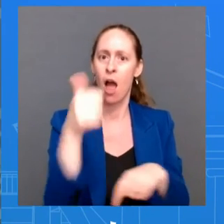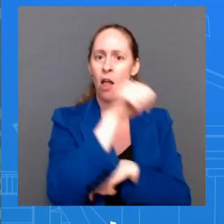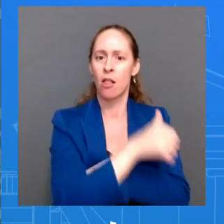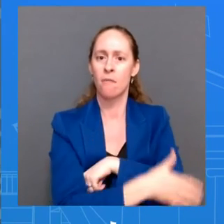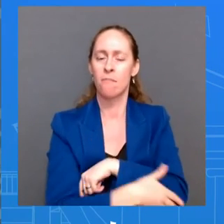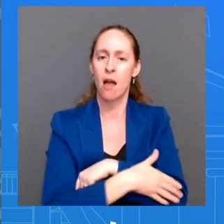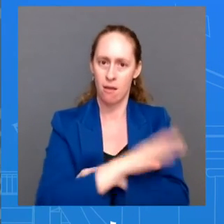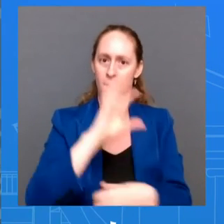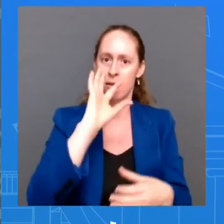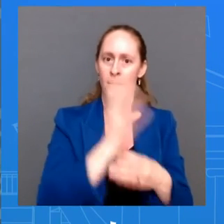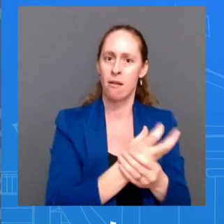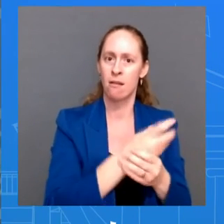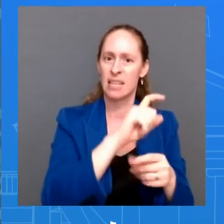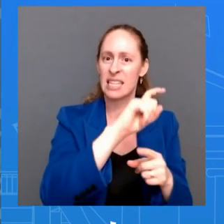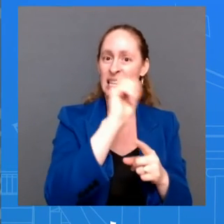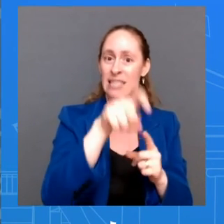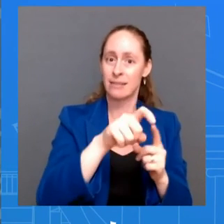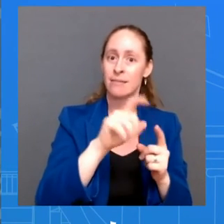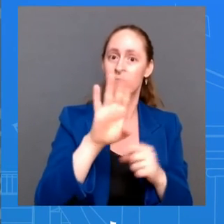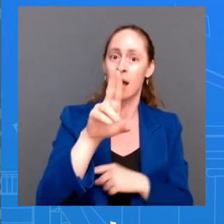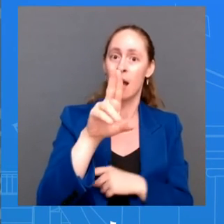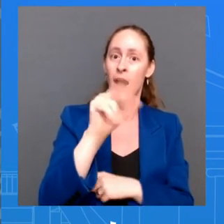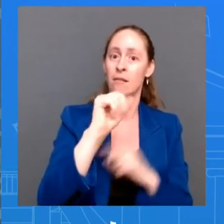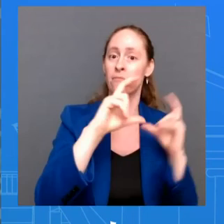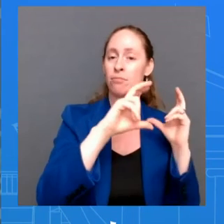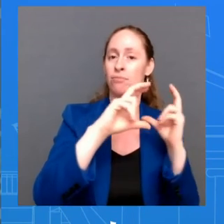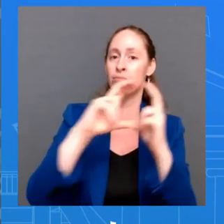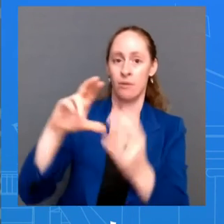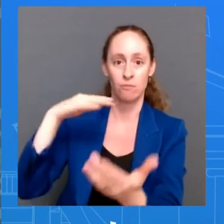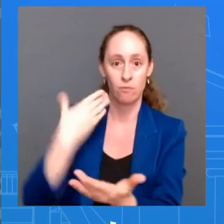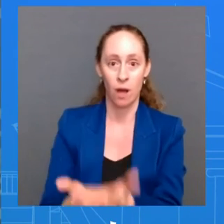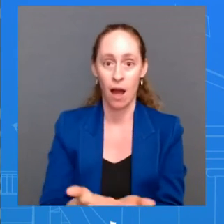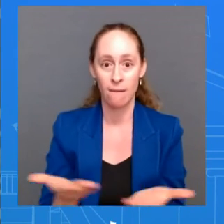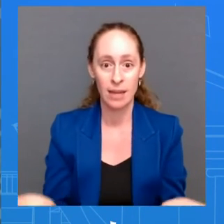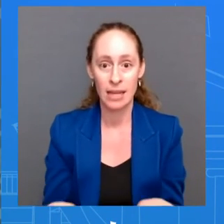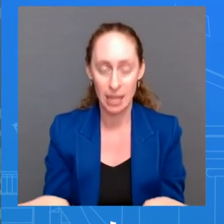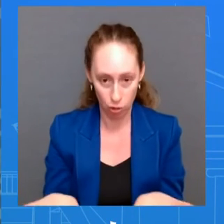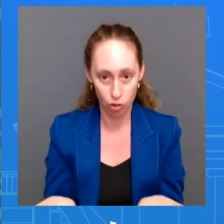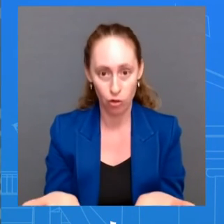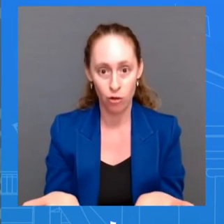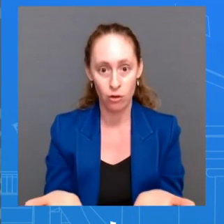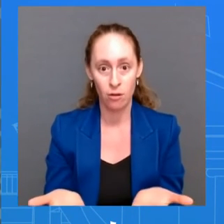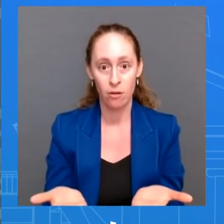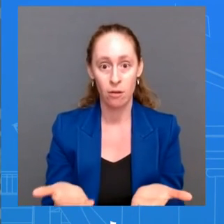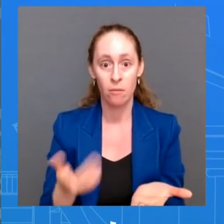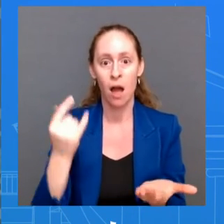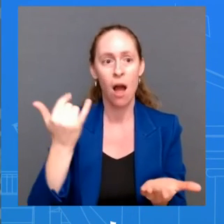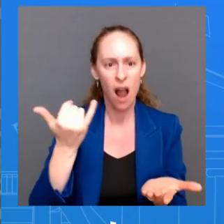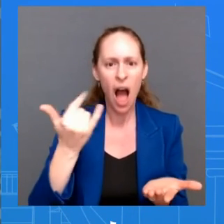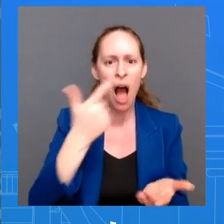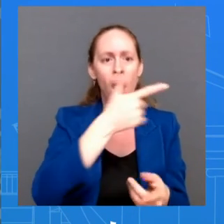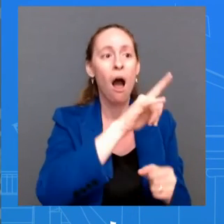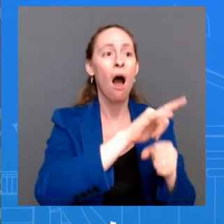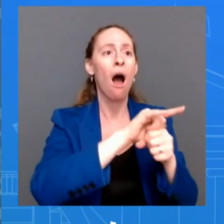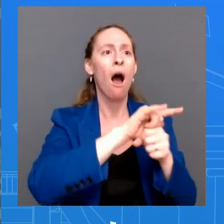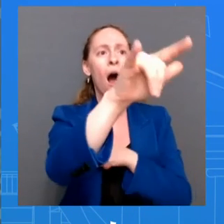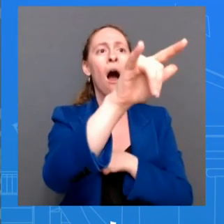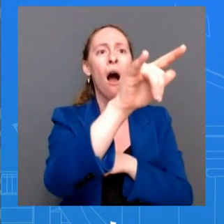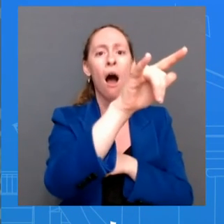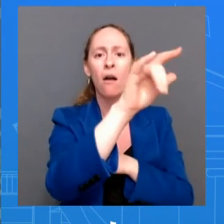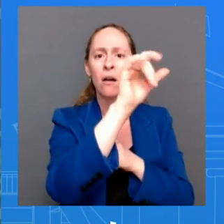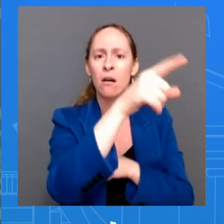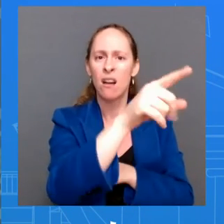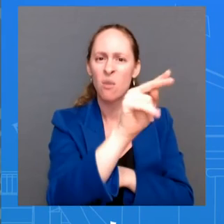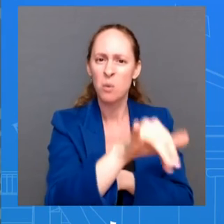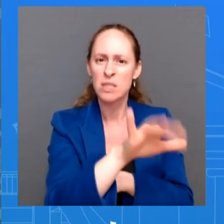not doing it as using migrants as a political pawn. Good. I have two quick questions on Russia and Ukraine and then another one on